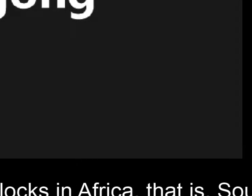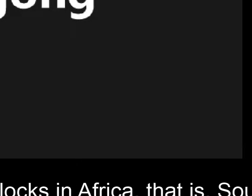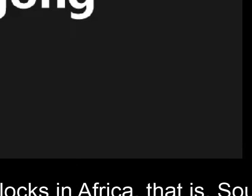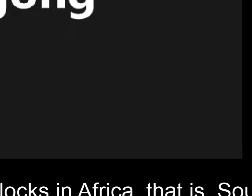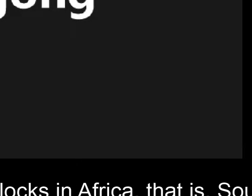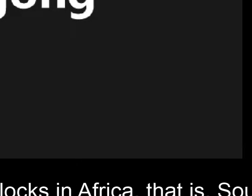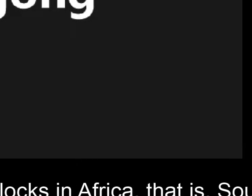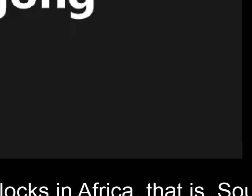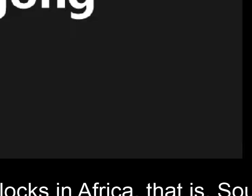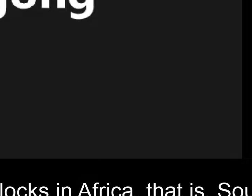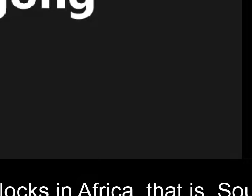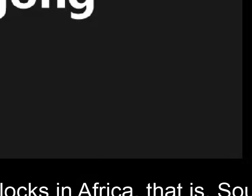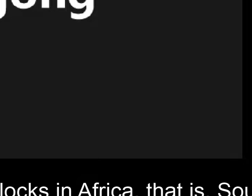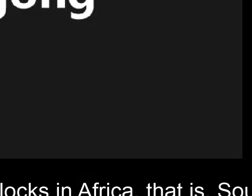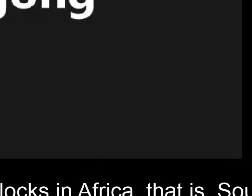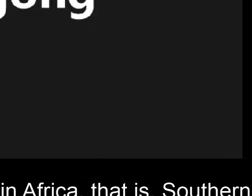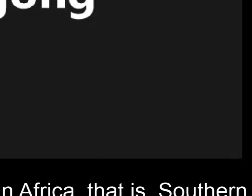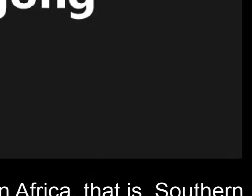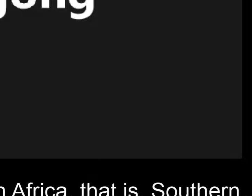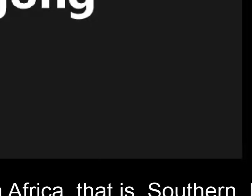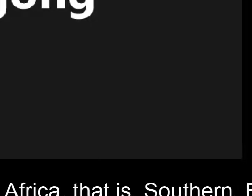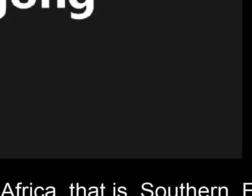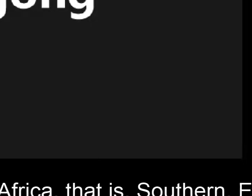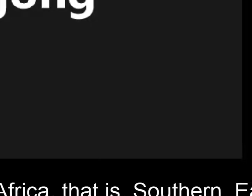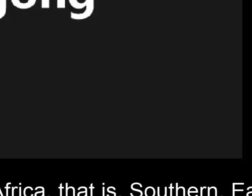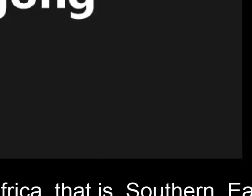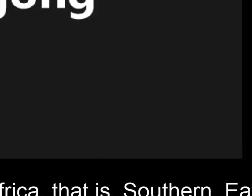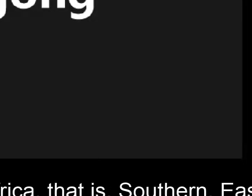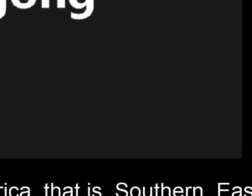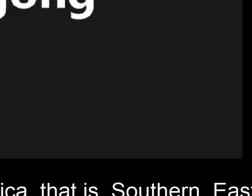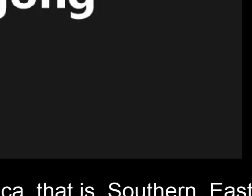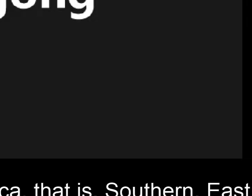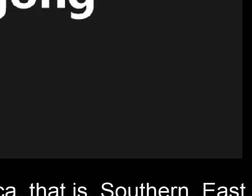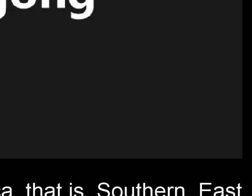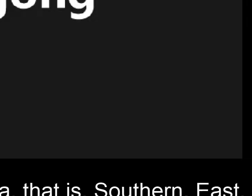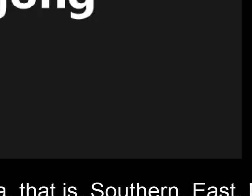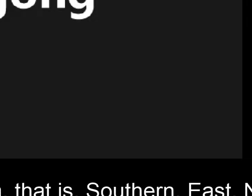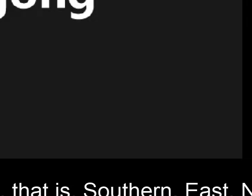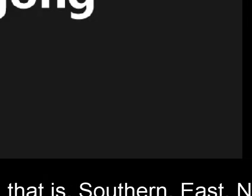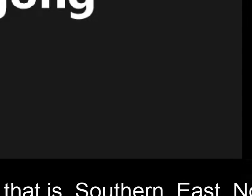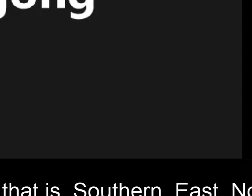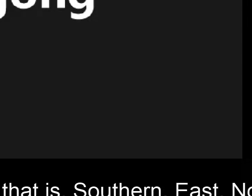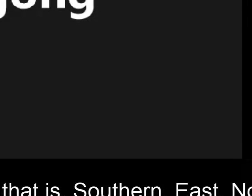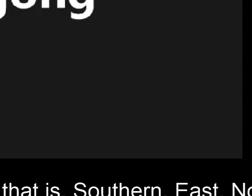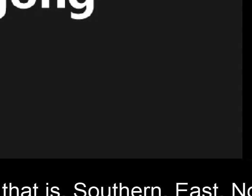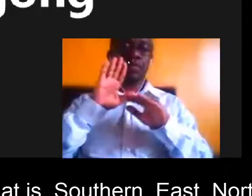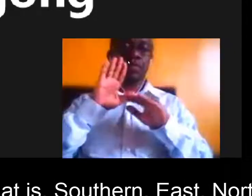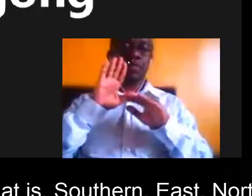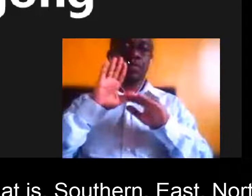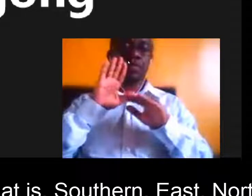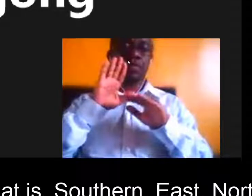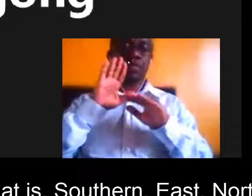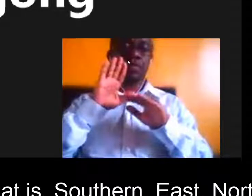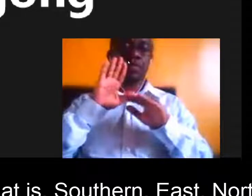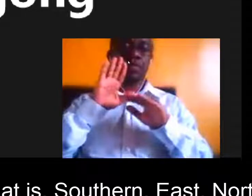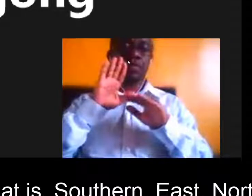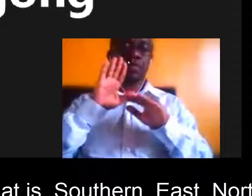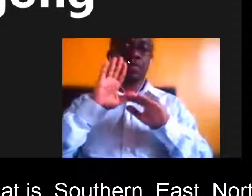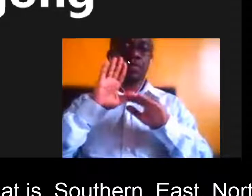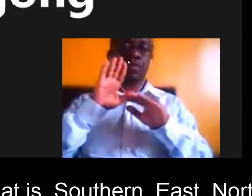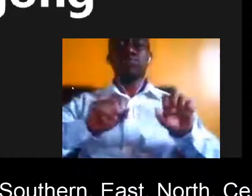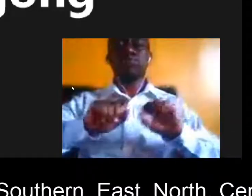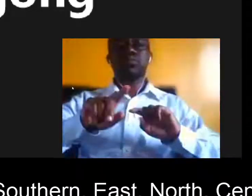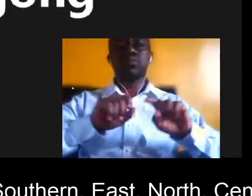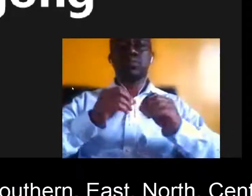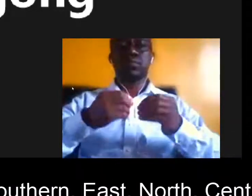But as I look for that presentation, please, it would be great to hear from members. How are we responding to the